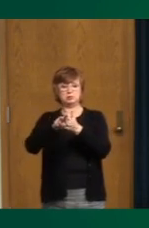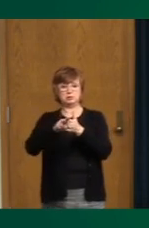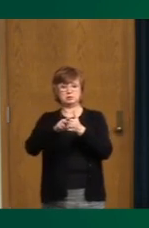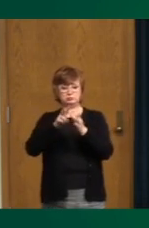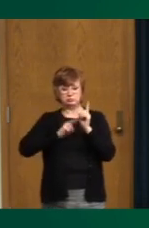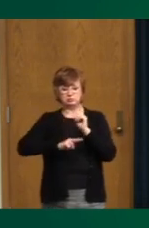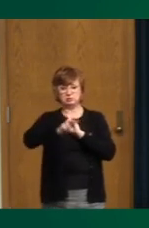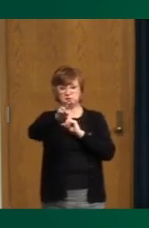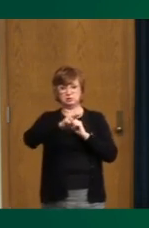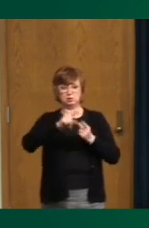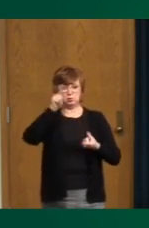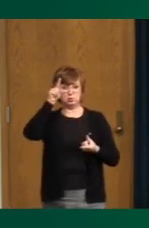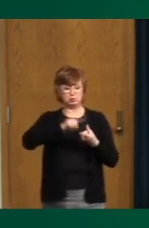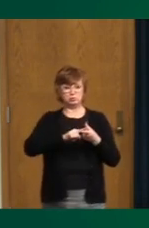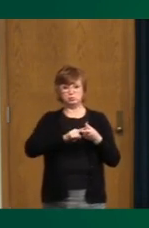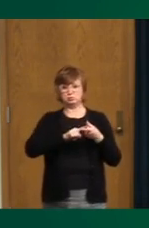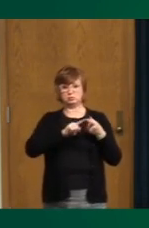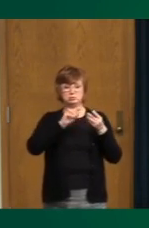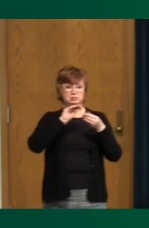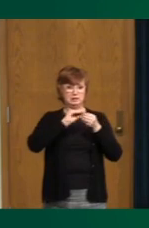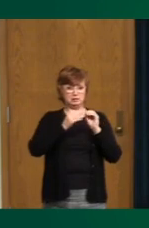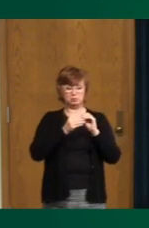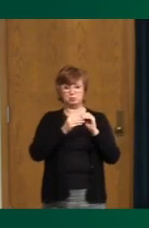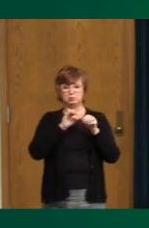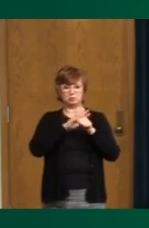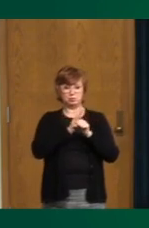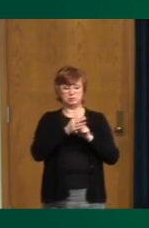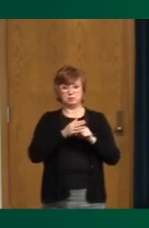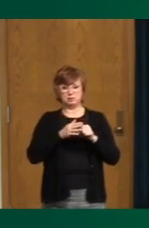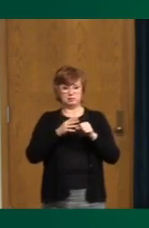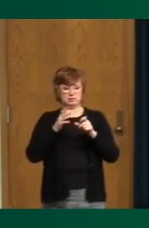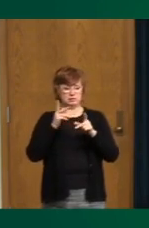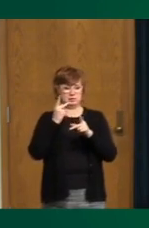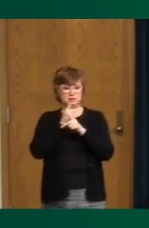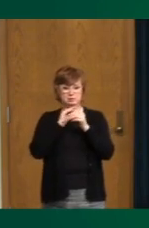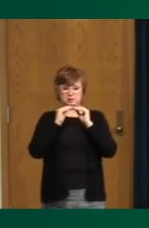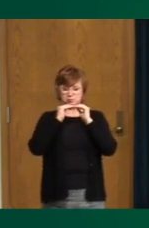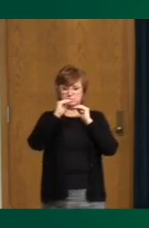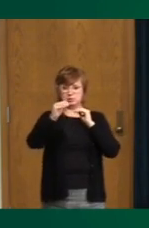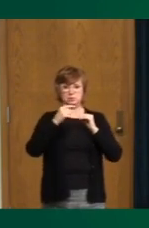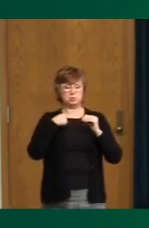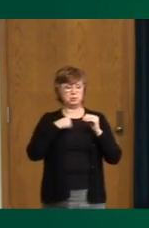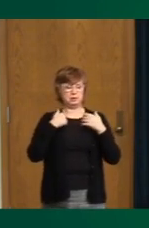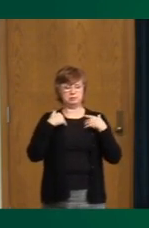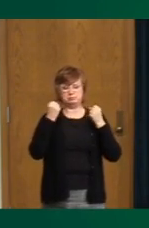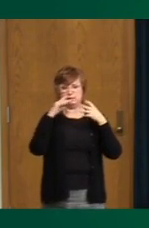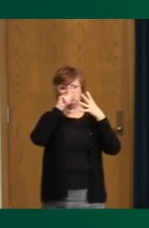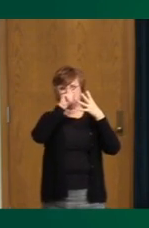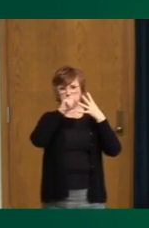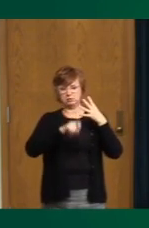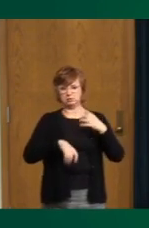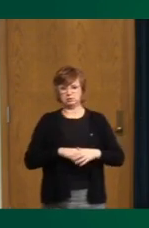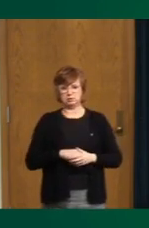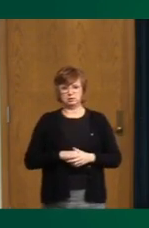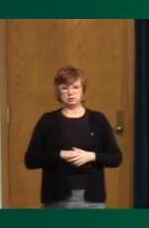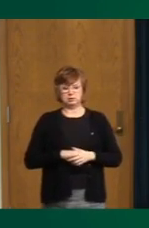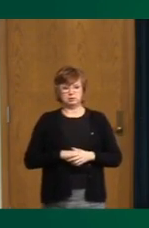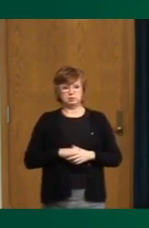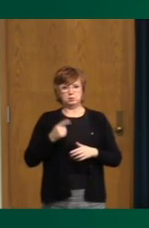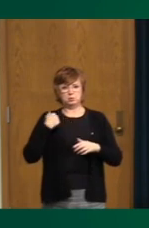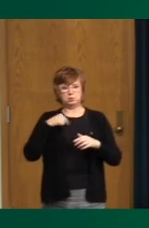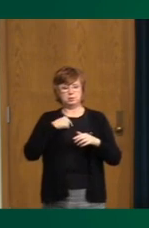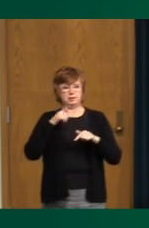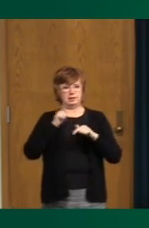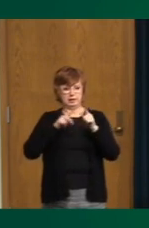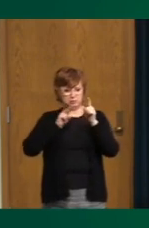impact be a reduction in our numbers, or will it be a holding on to where we are with our numbers, or will it mean we're only going to go up 50 or 100 a day? And so